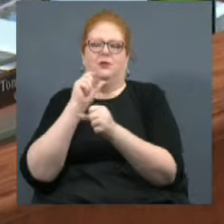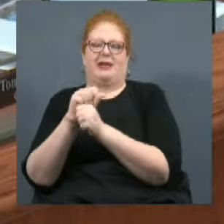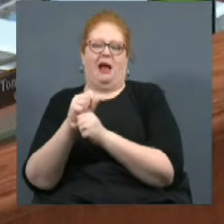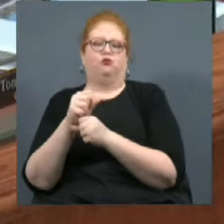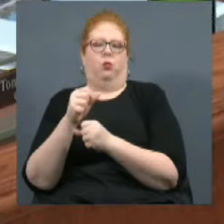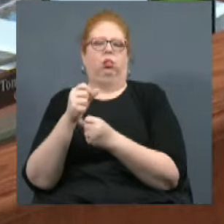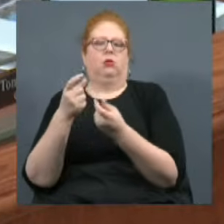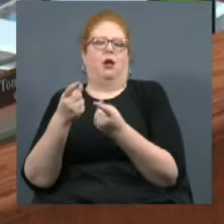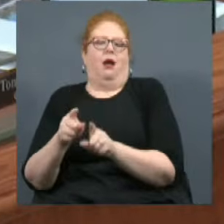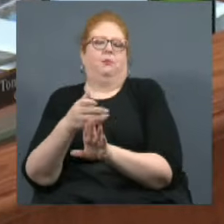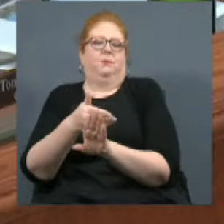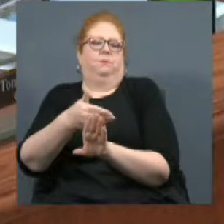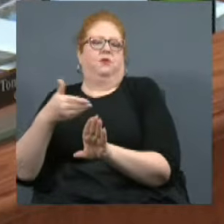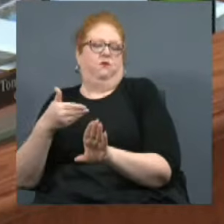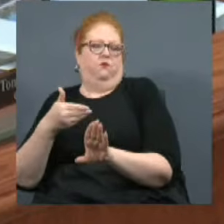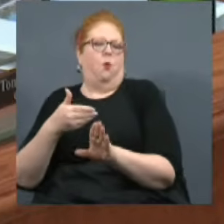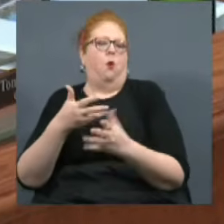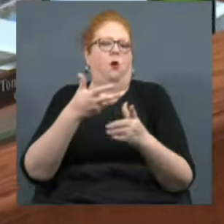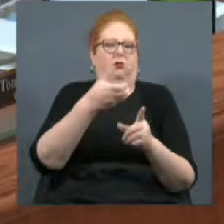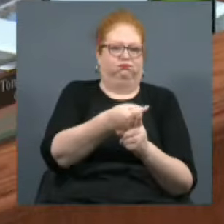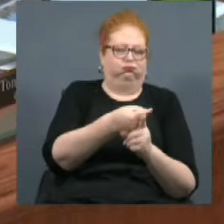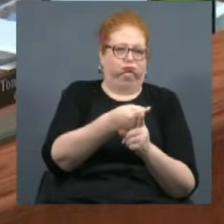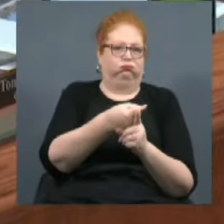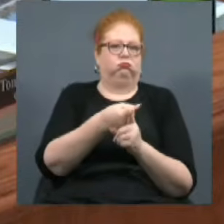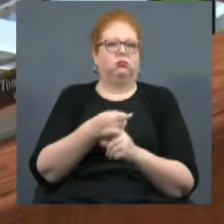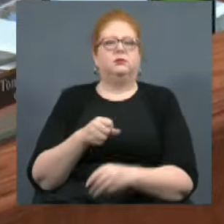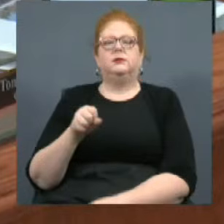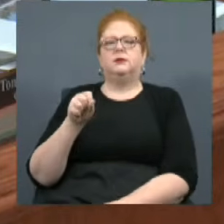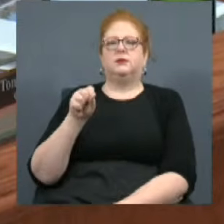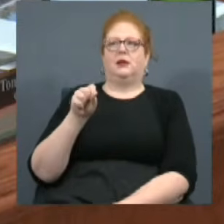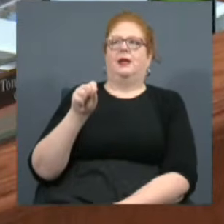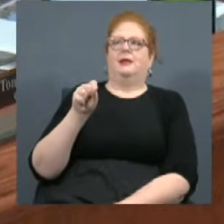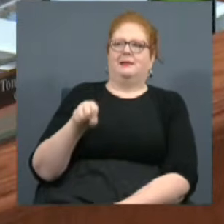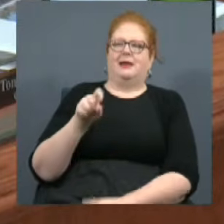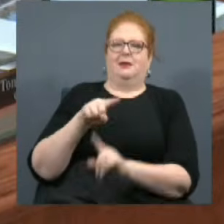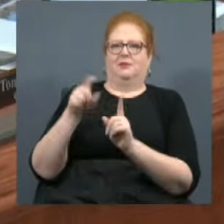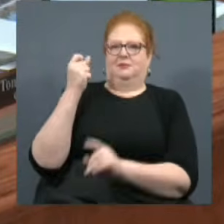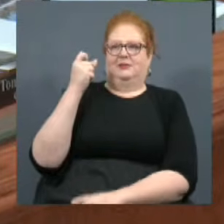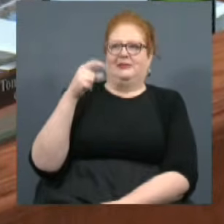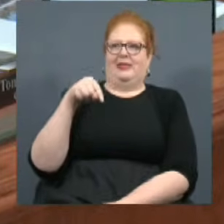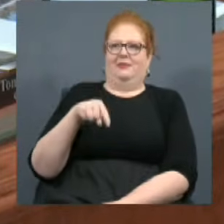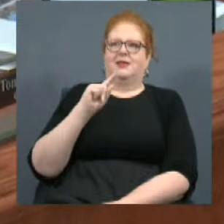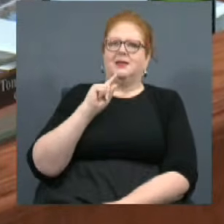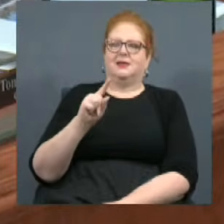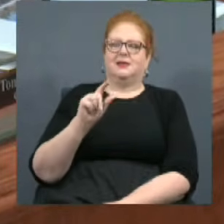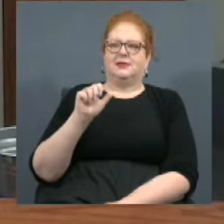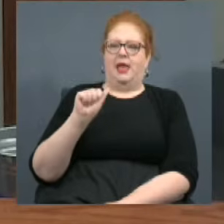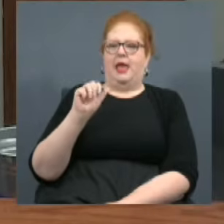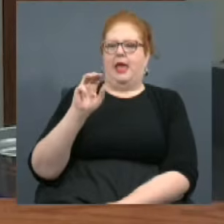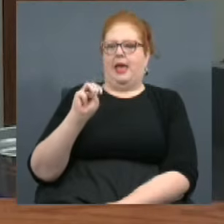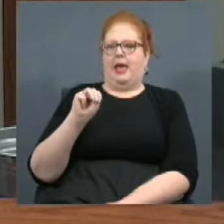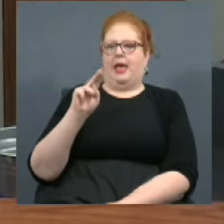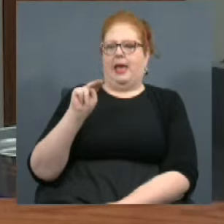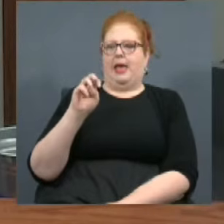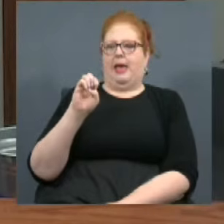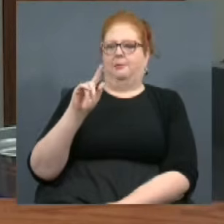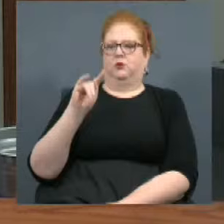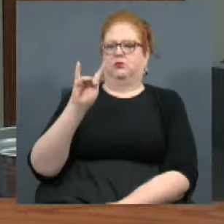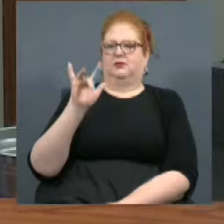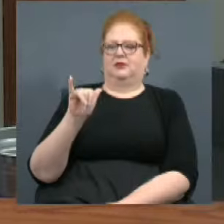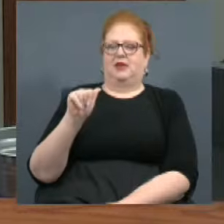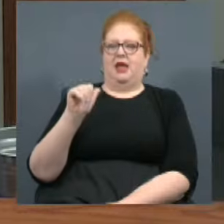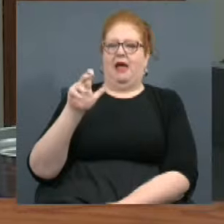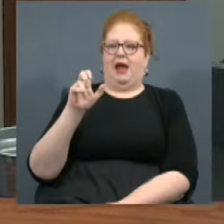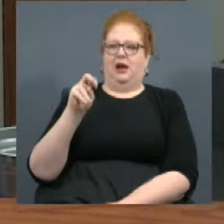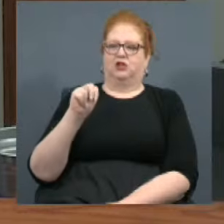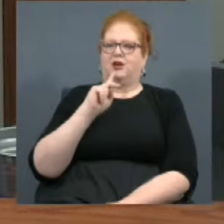correct? Right. The only thing I'm hesitating on is this is an amnesty action, not a tort action. Well, fair, I'm just